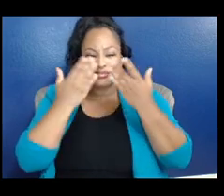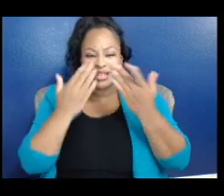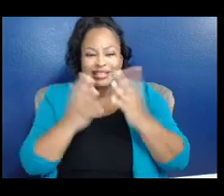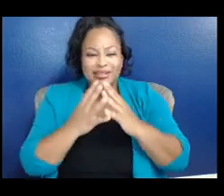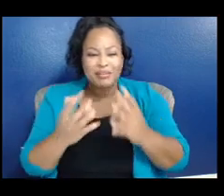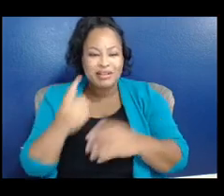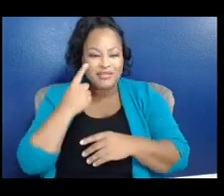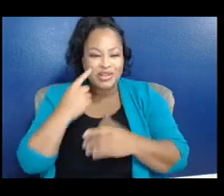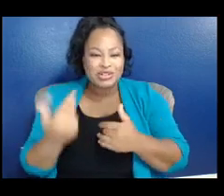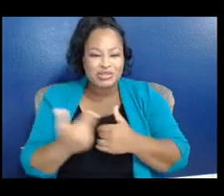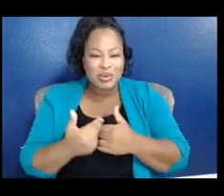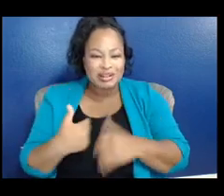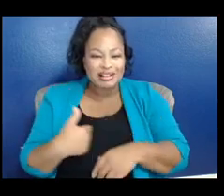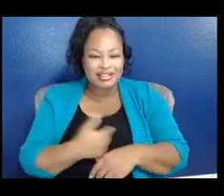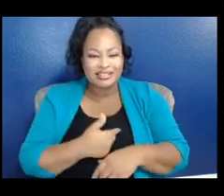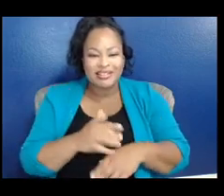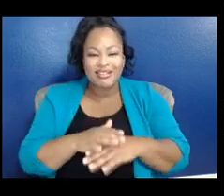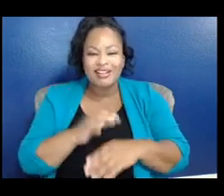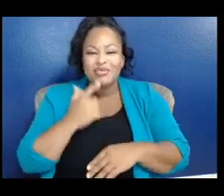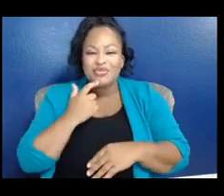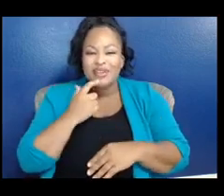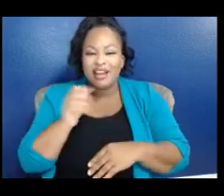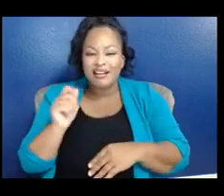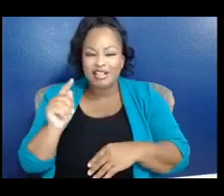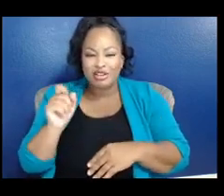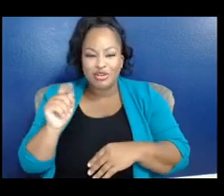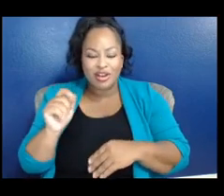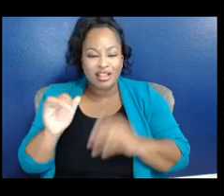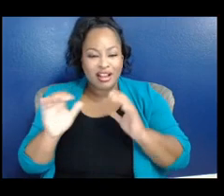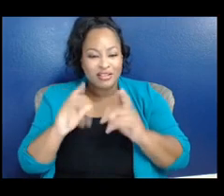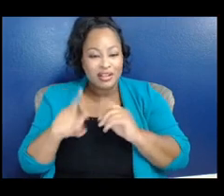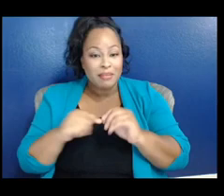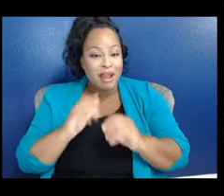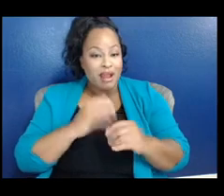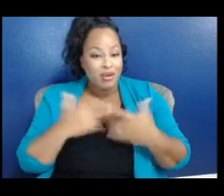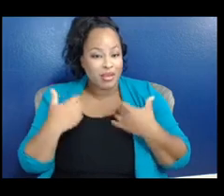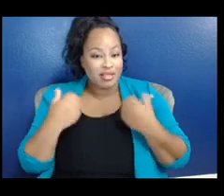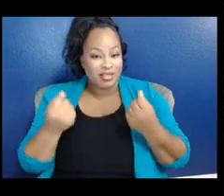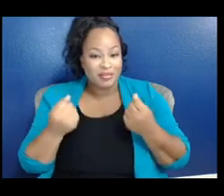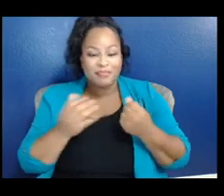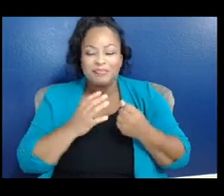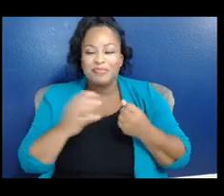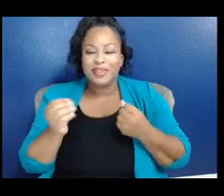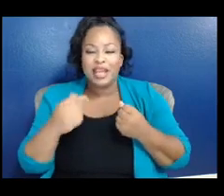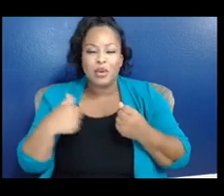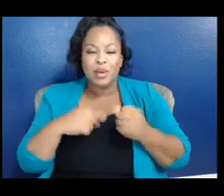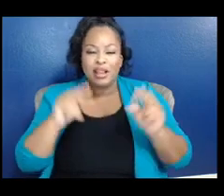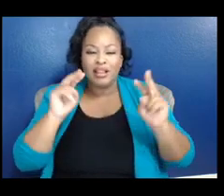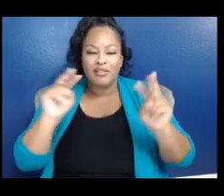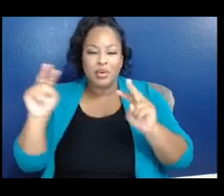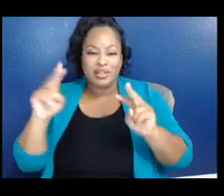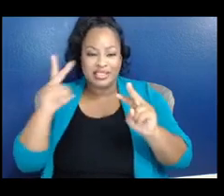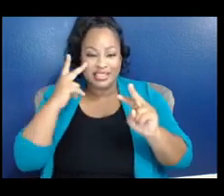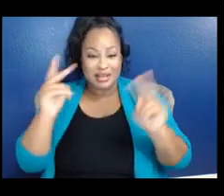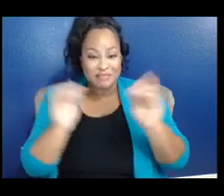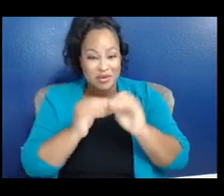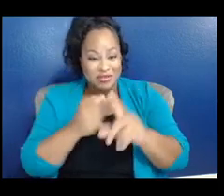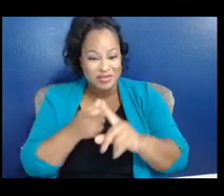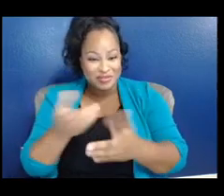for joining us on Red Alert, a conversation about her health. And we look forward to seeing more from